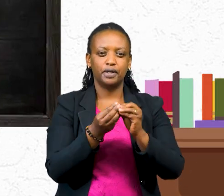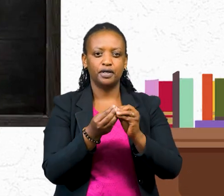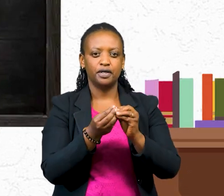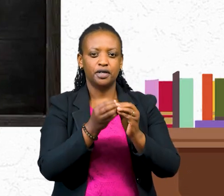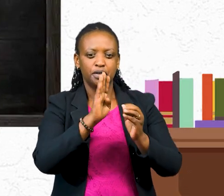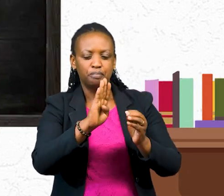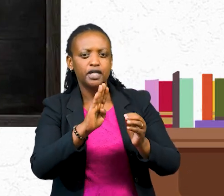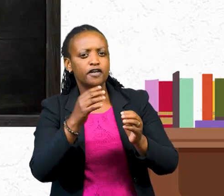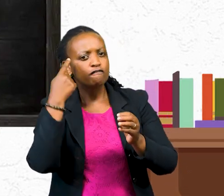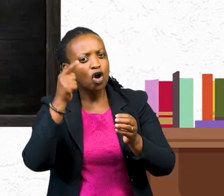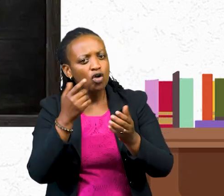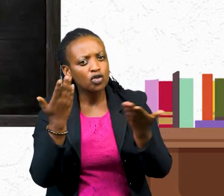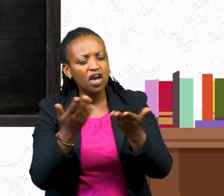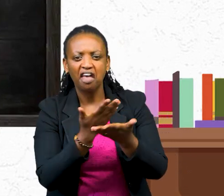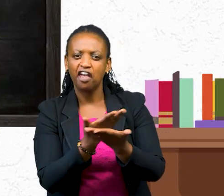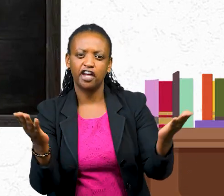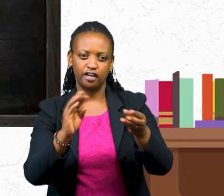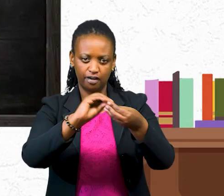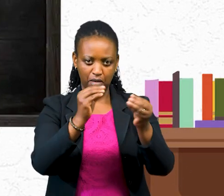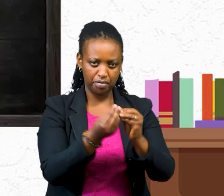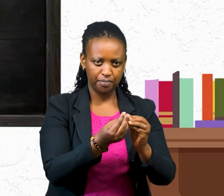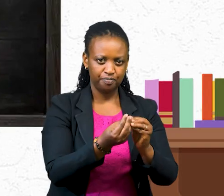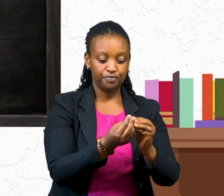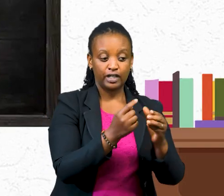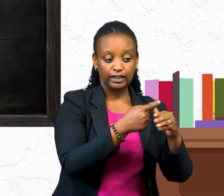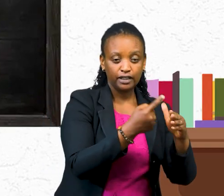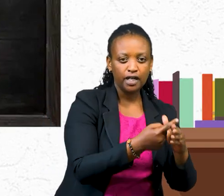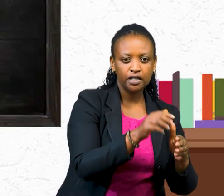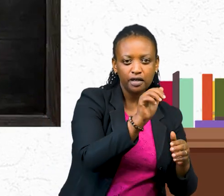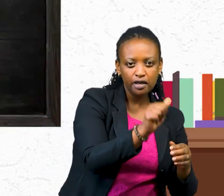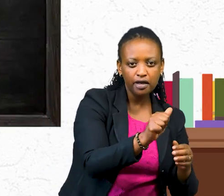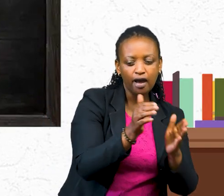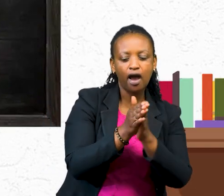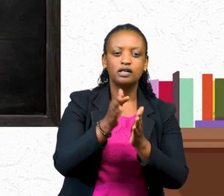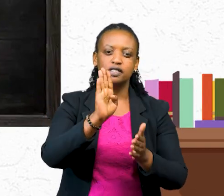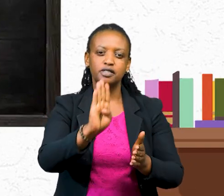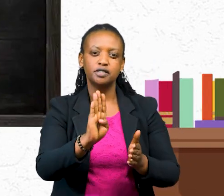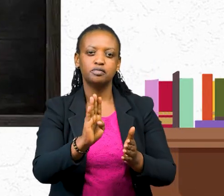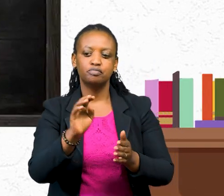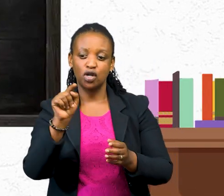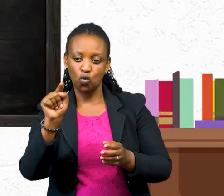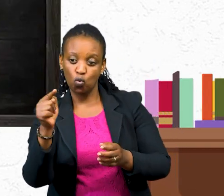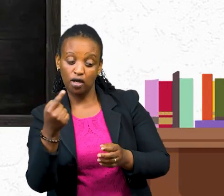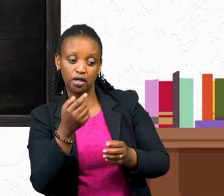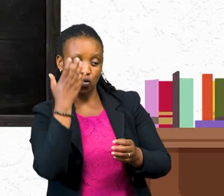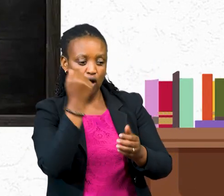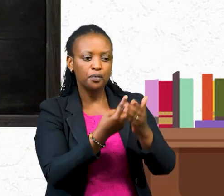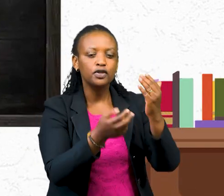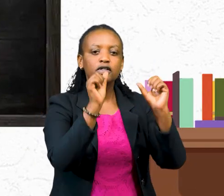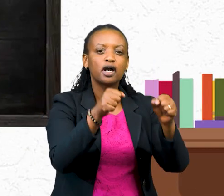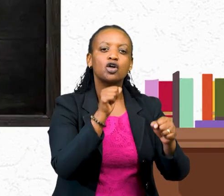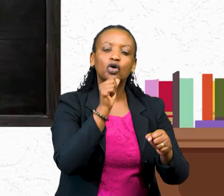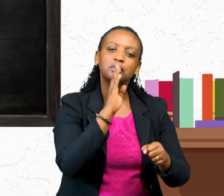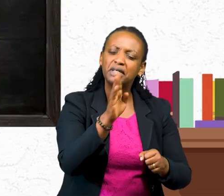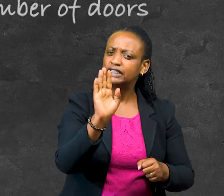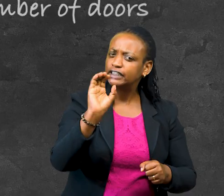number. B stands for any number. Then A and B, one of them or both of them